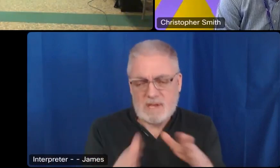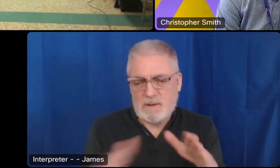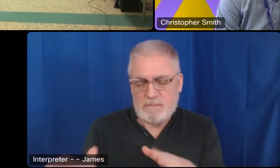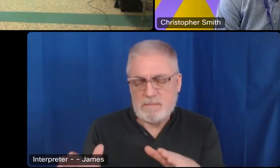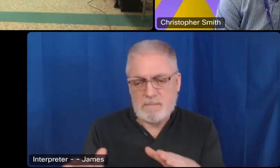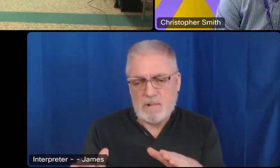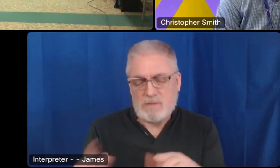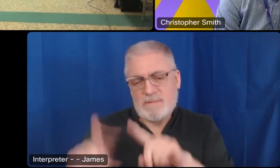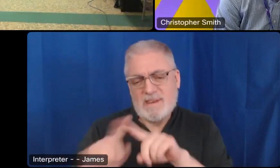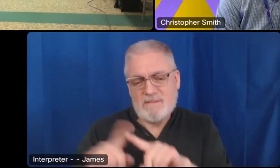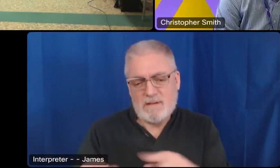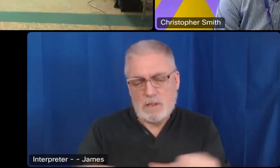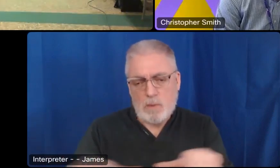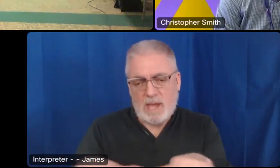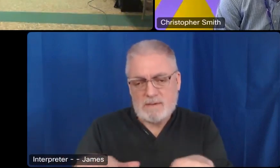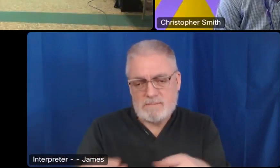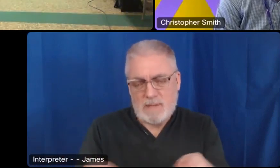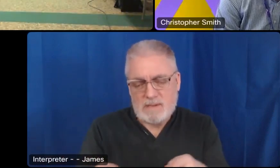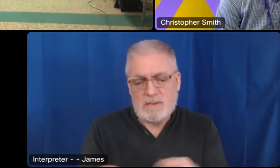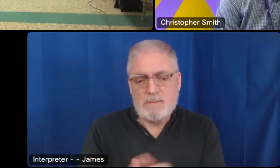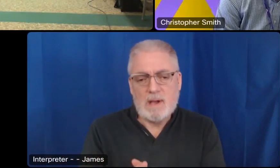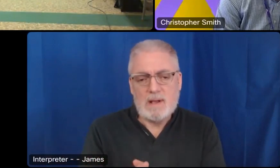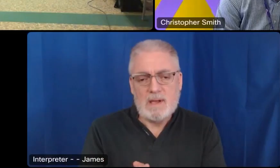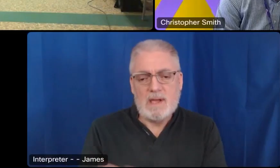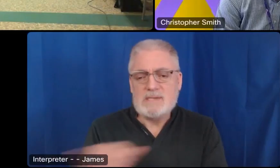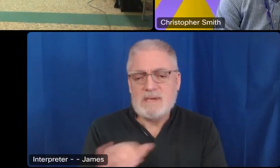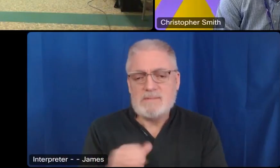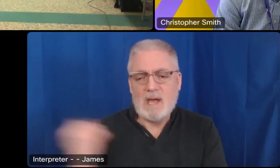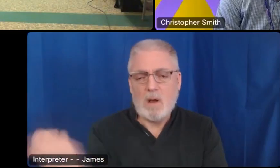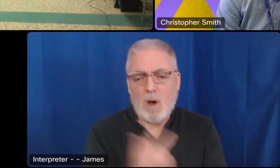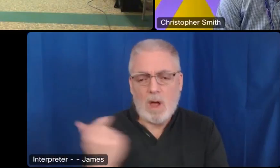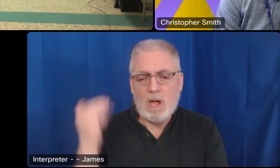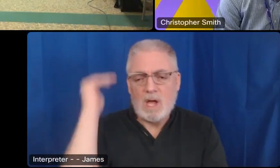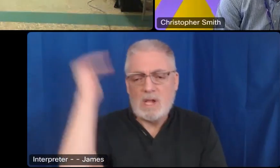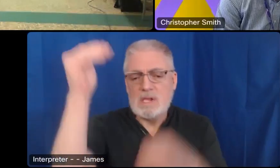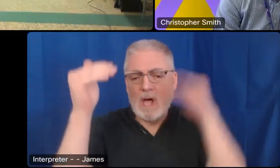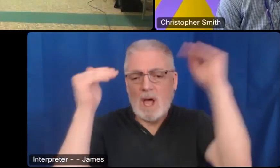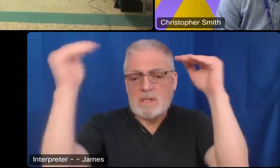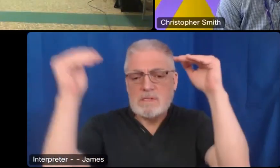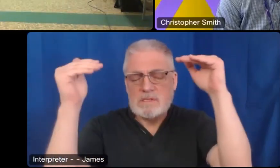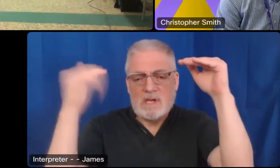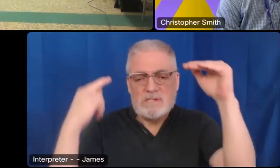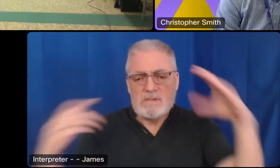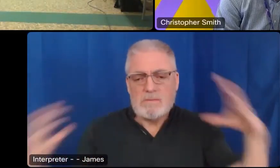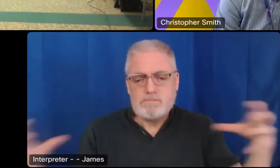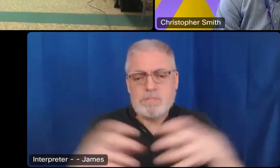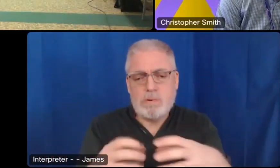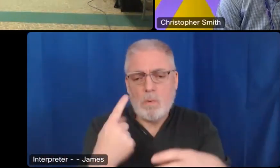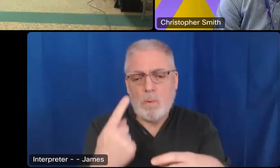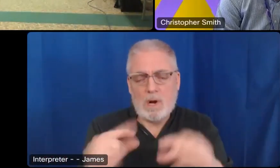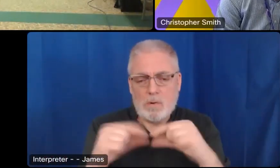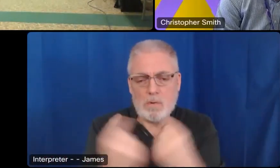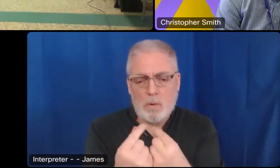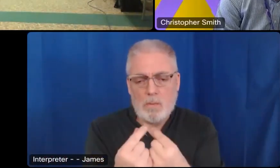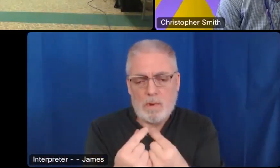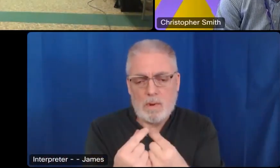locations. But it seems like all adults are lumped into just adults. What happens as this population continues to get